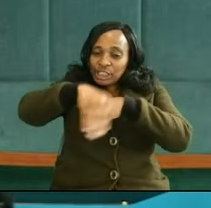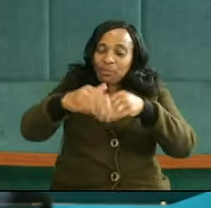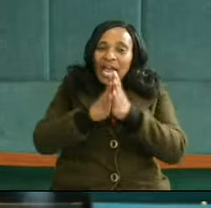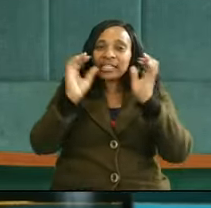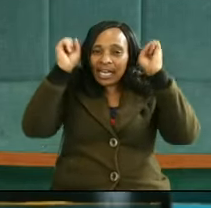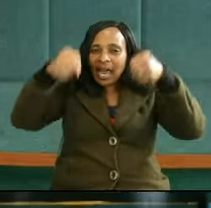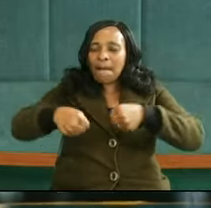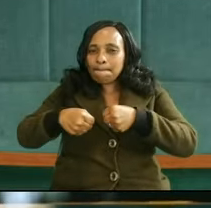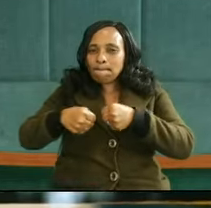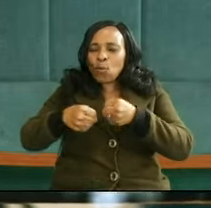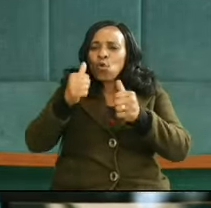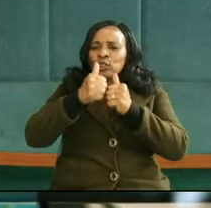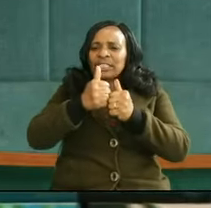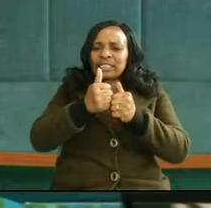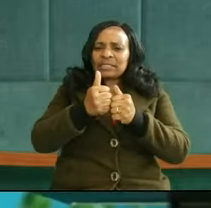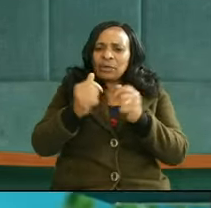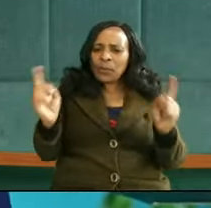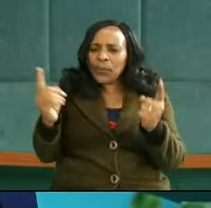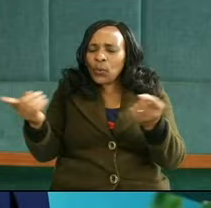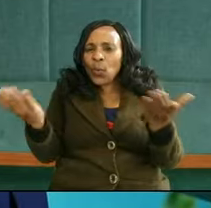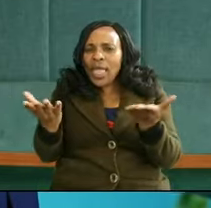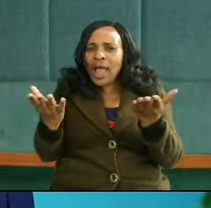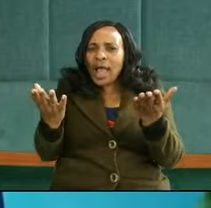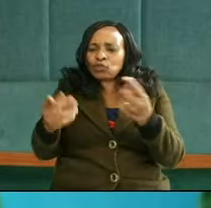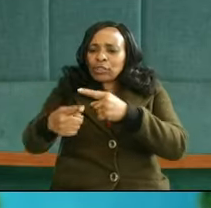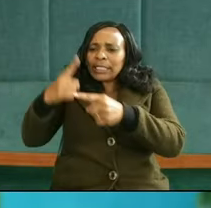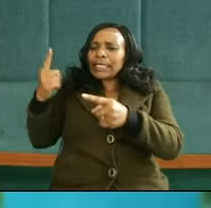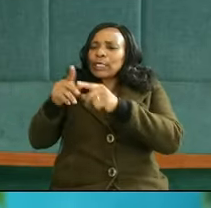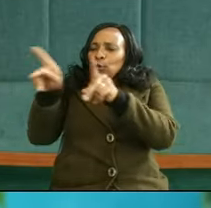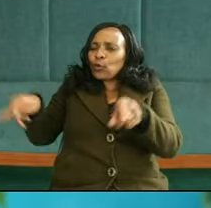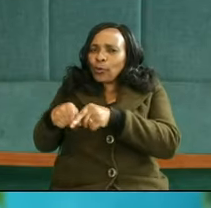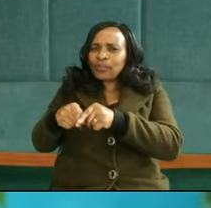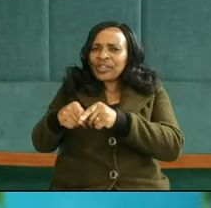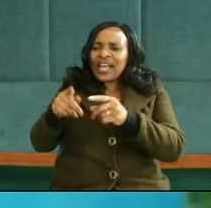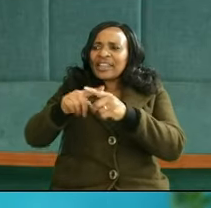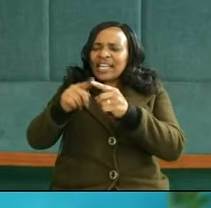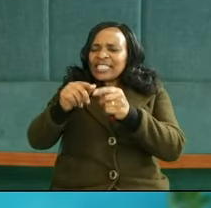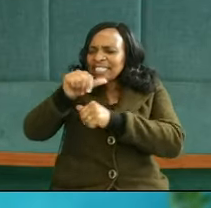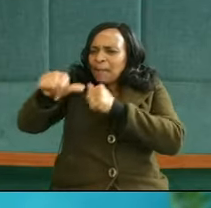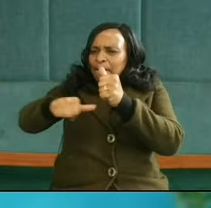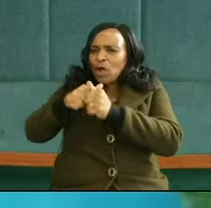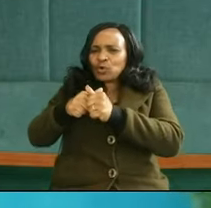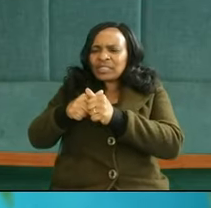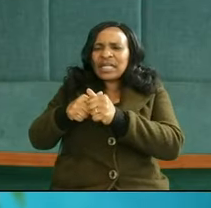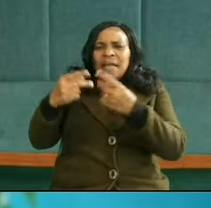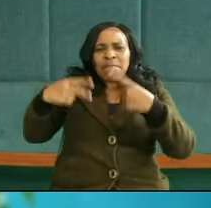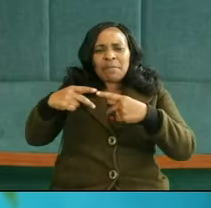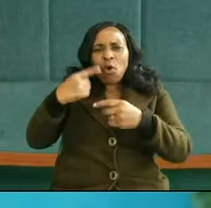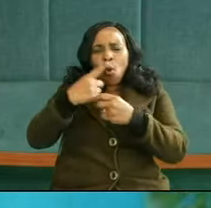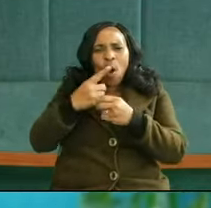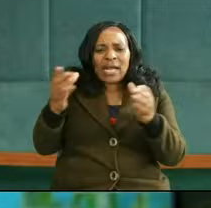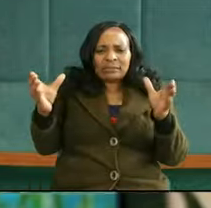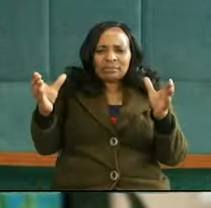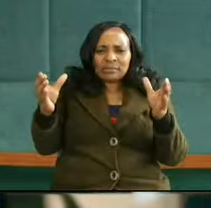is escorted to the slaughter, and as a lamb is dumb before its shearer. So it's about sheep and lamb, and Philip gathers that